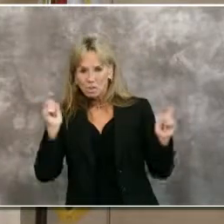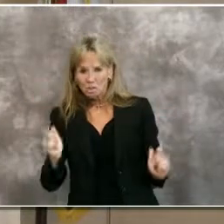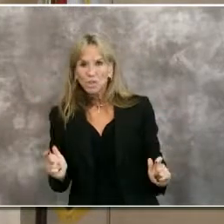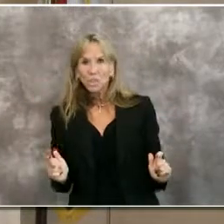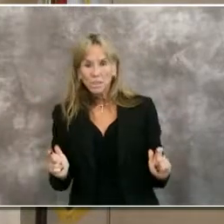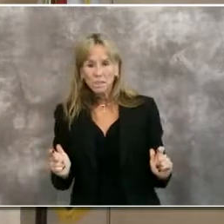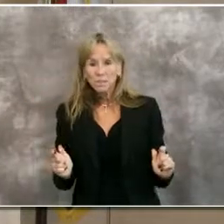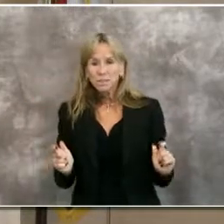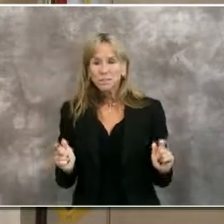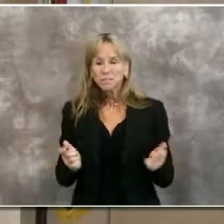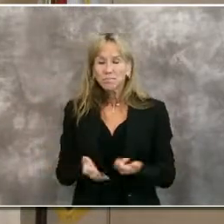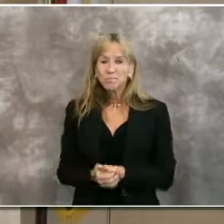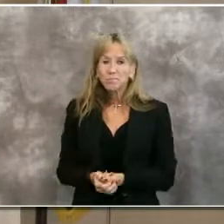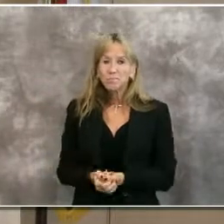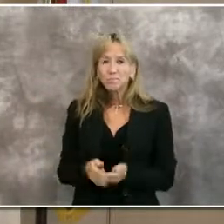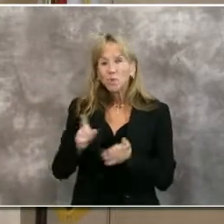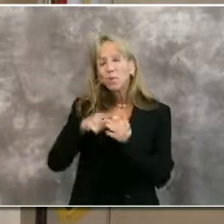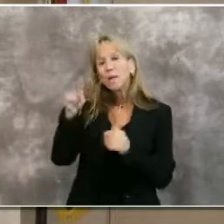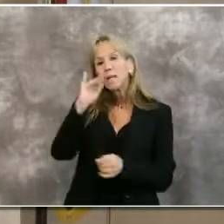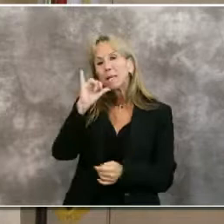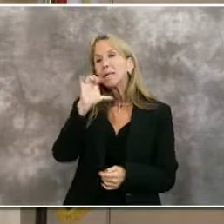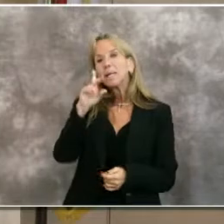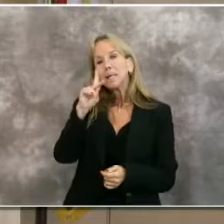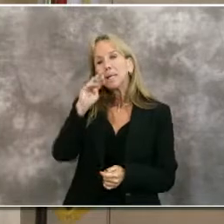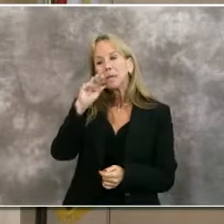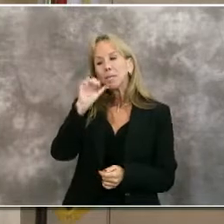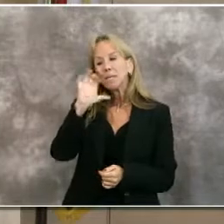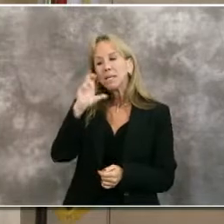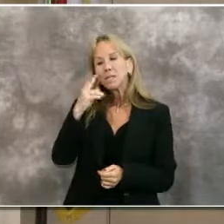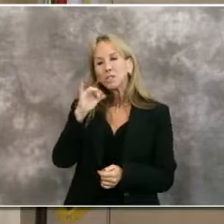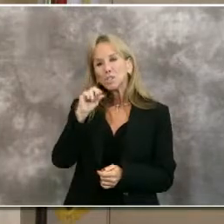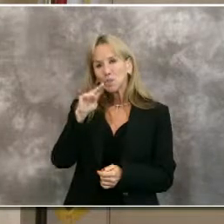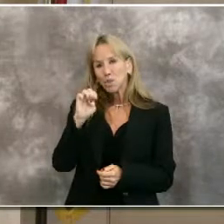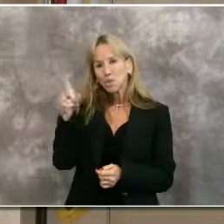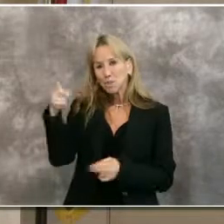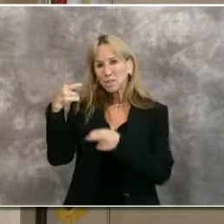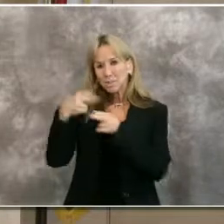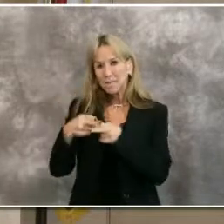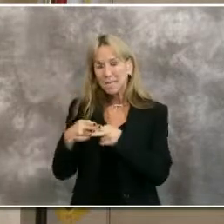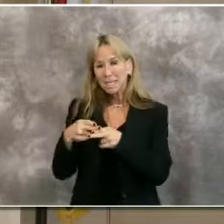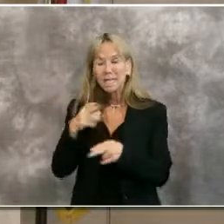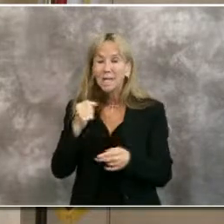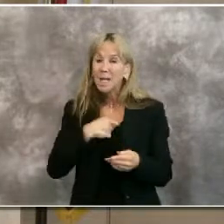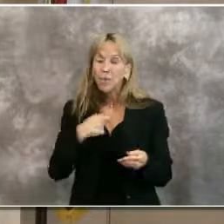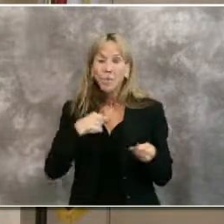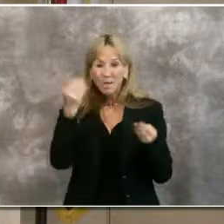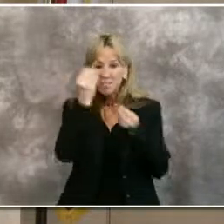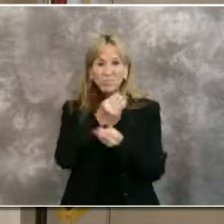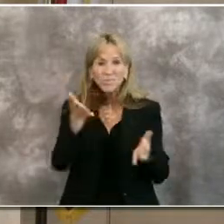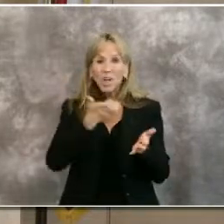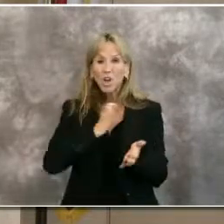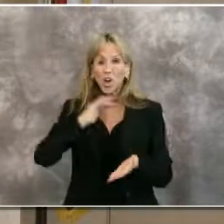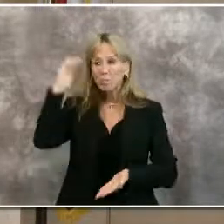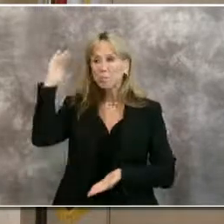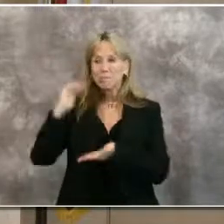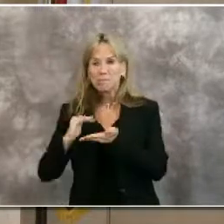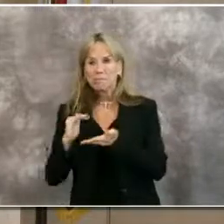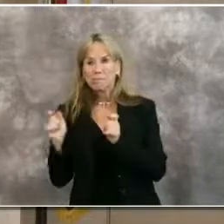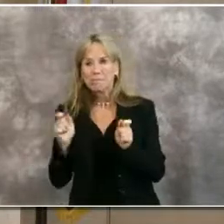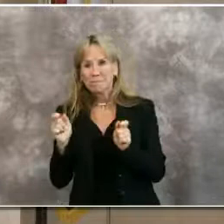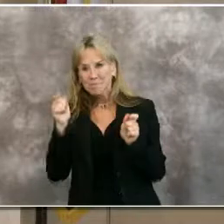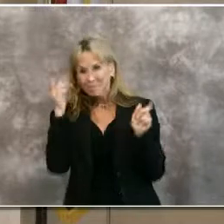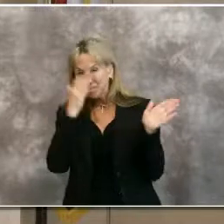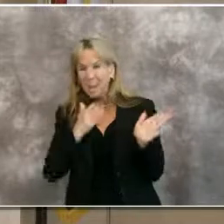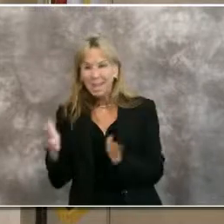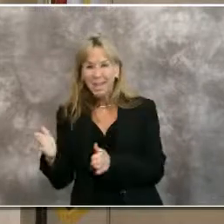that Nick Mascione stated, and we share with you our mitigation plan. But again, the